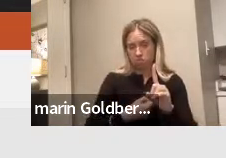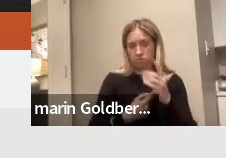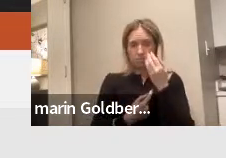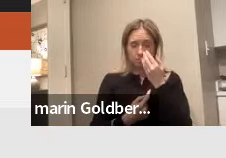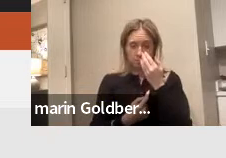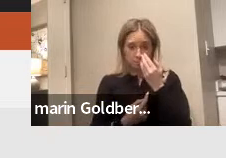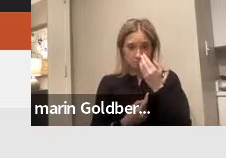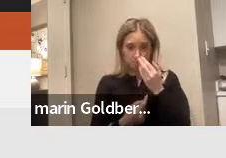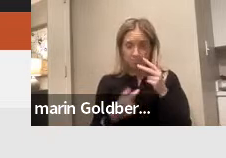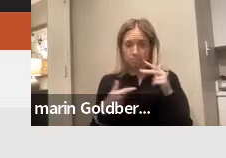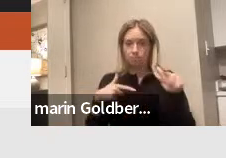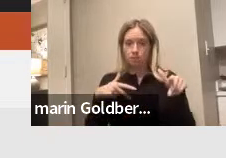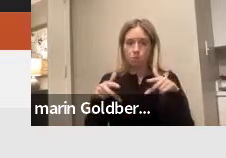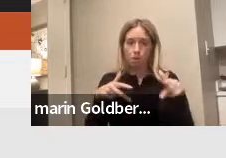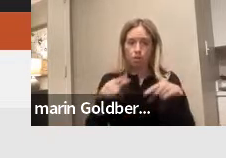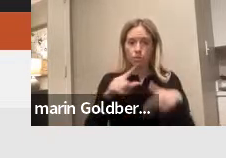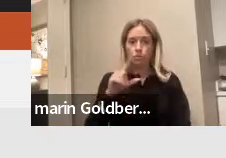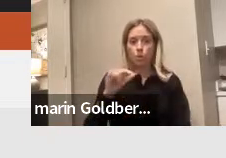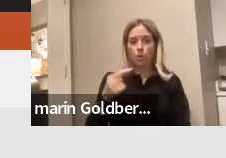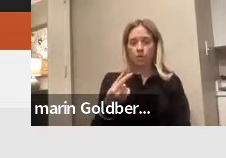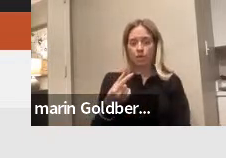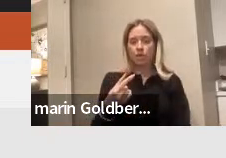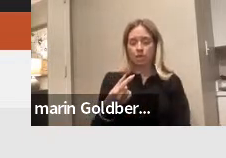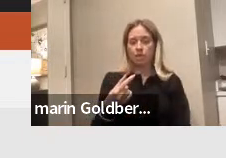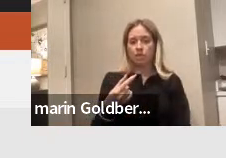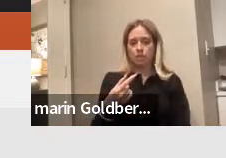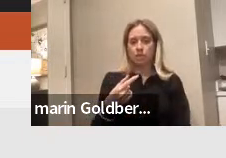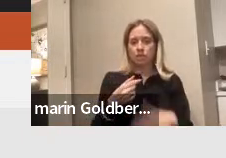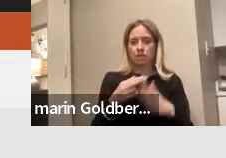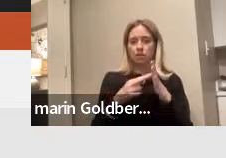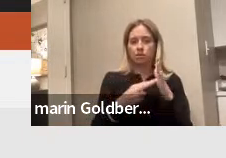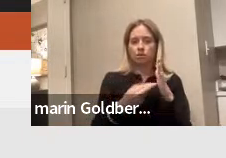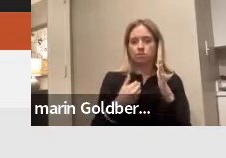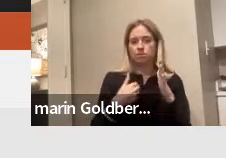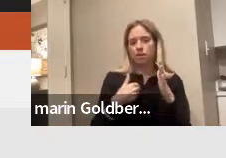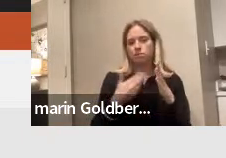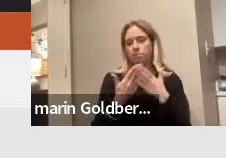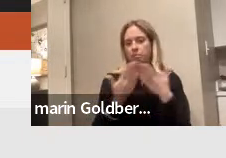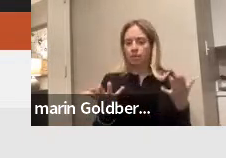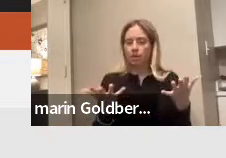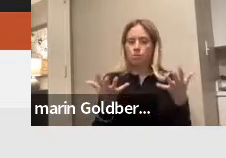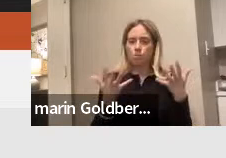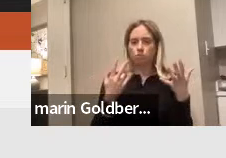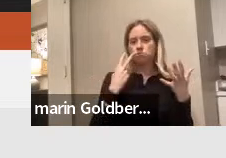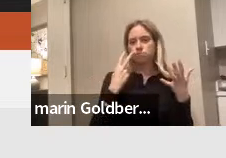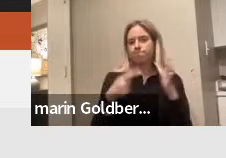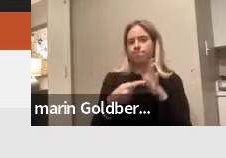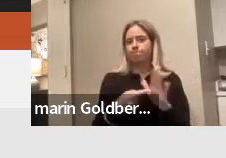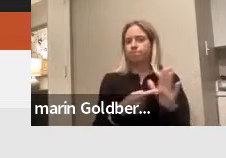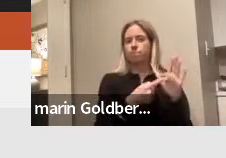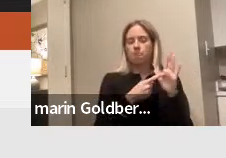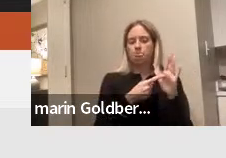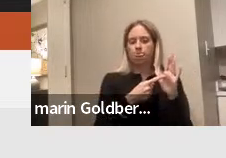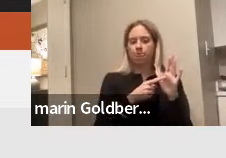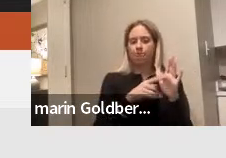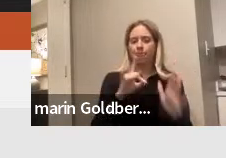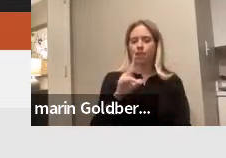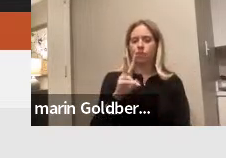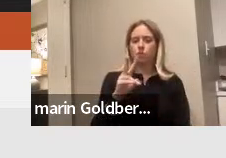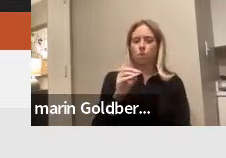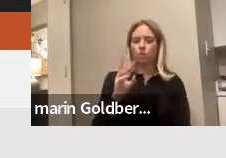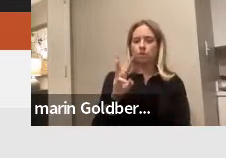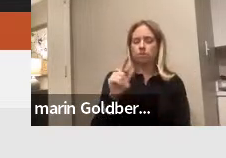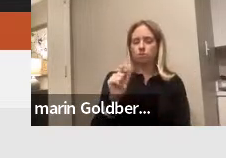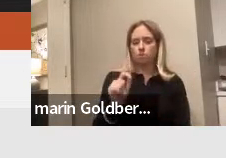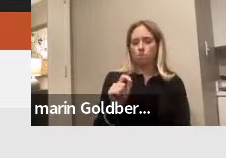as I walk us through the zoning ordinance, there's just some text I want to bring to our attention. So